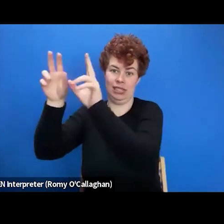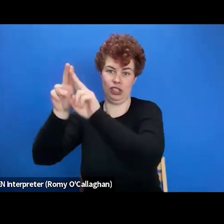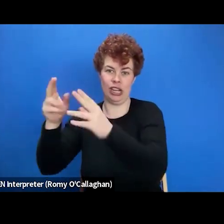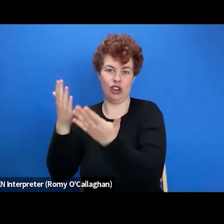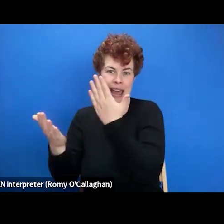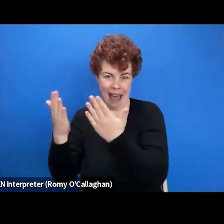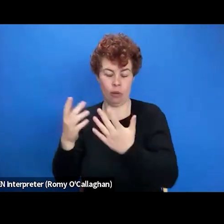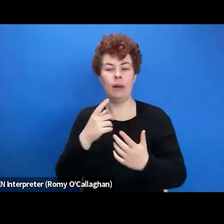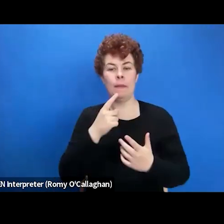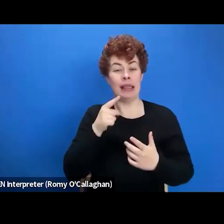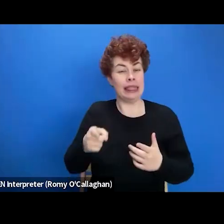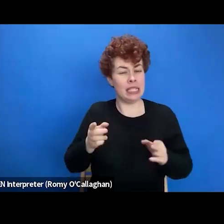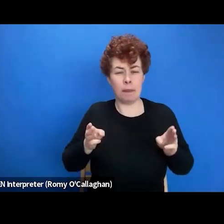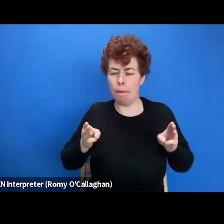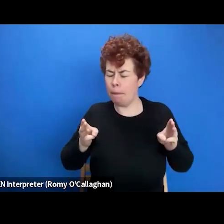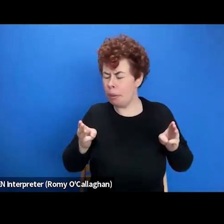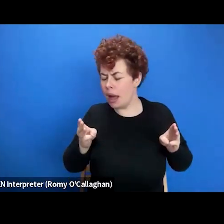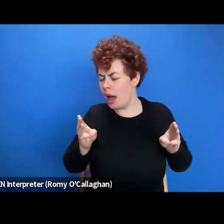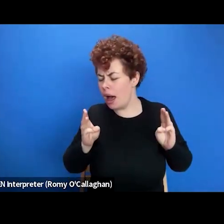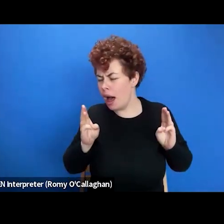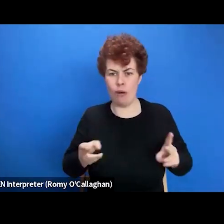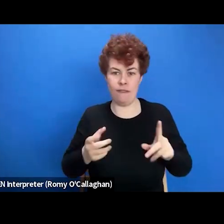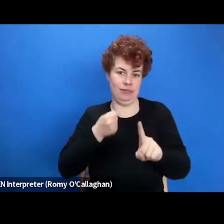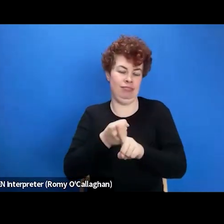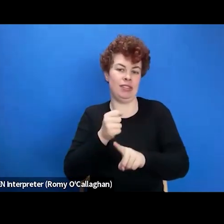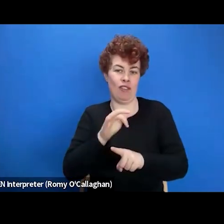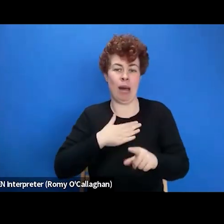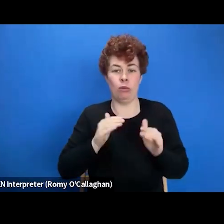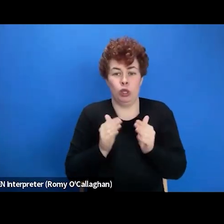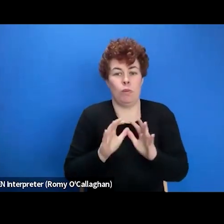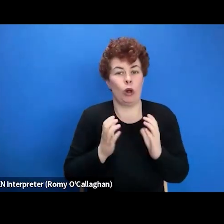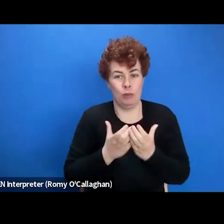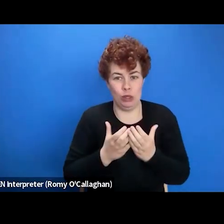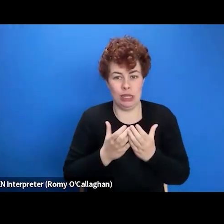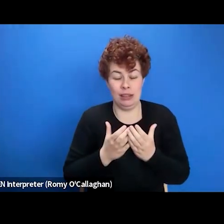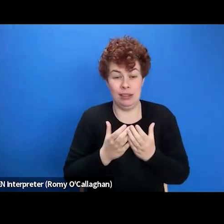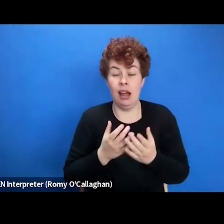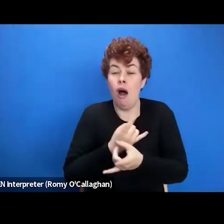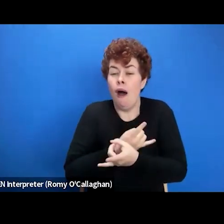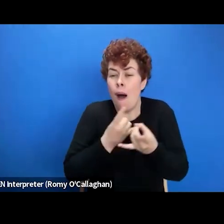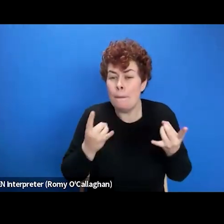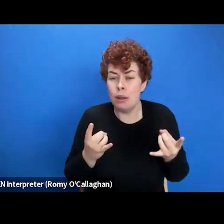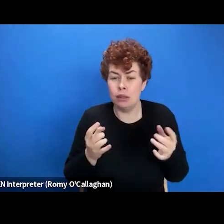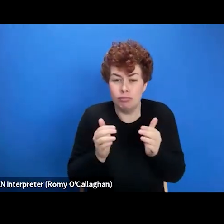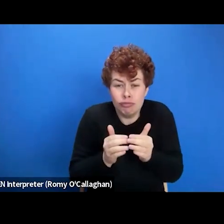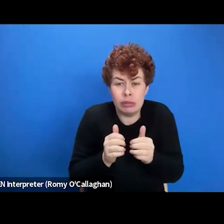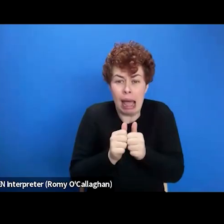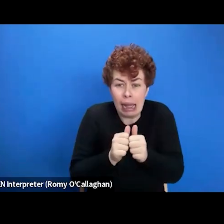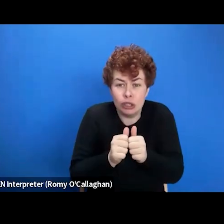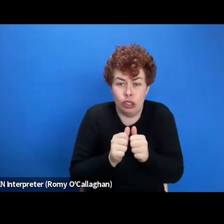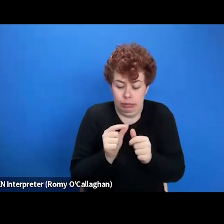powerful example of our own very small community putting this humble action forward in the context of